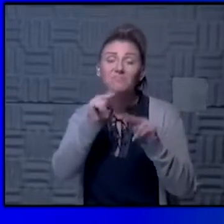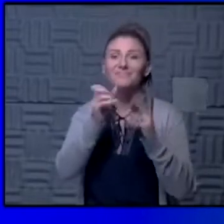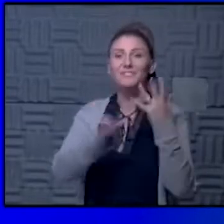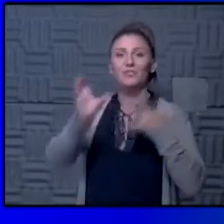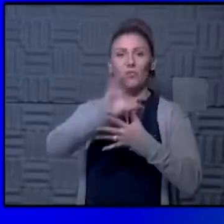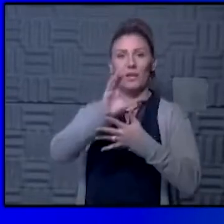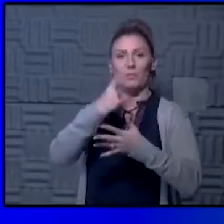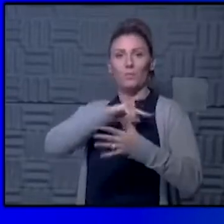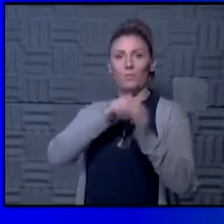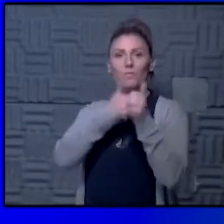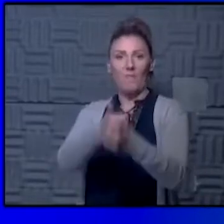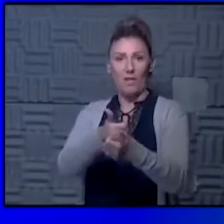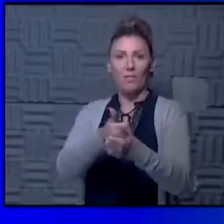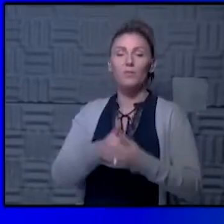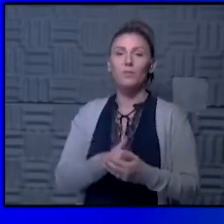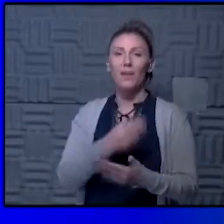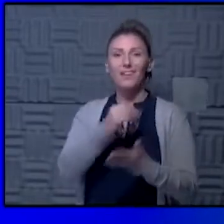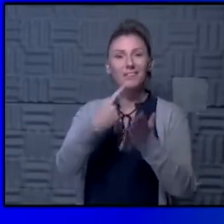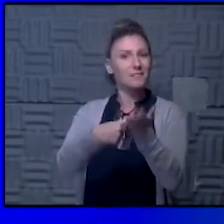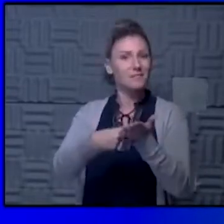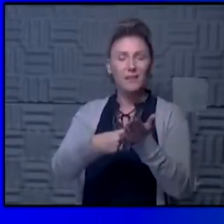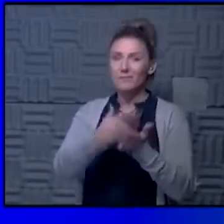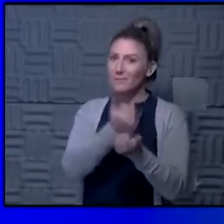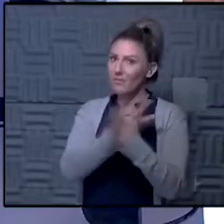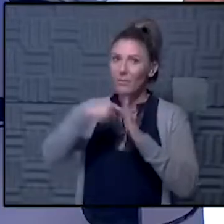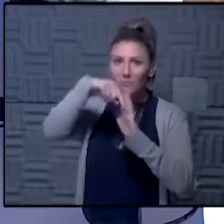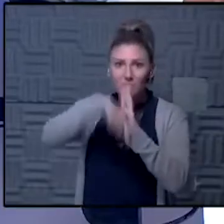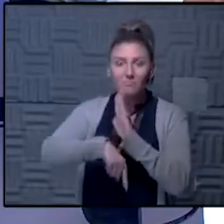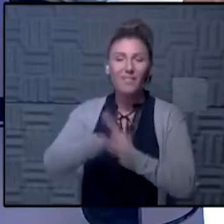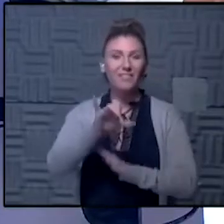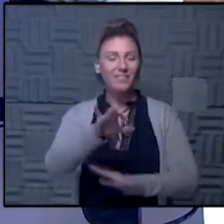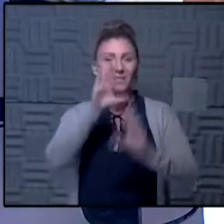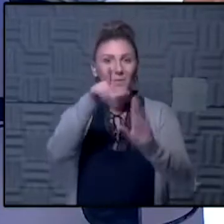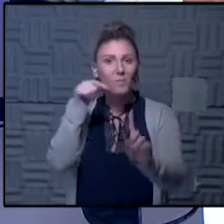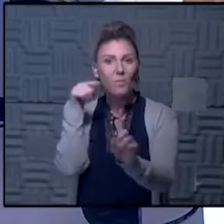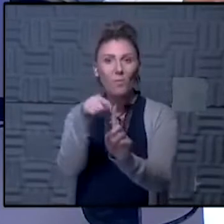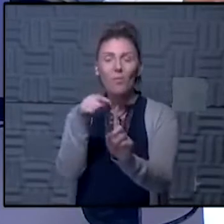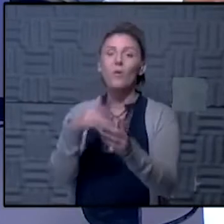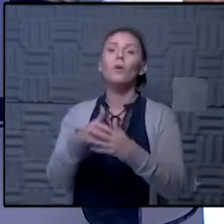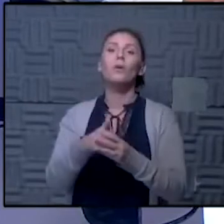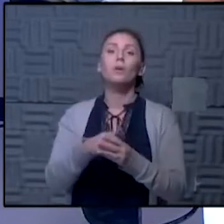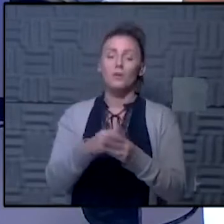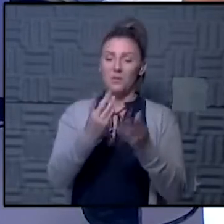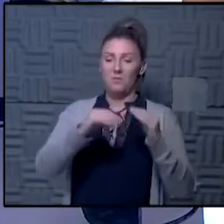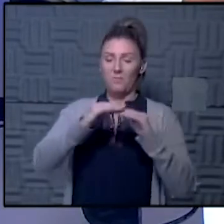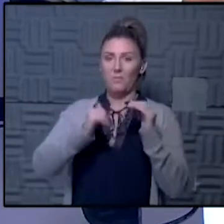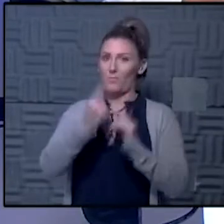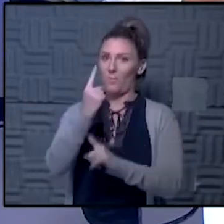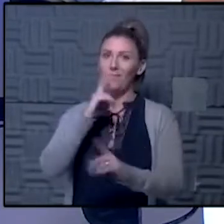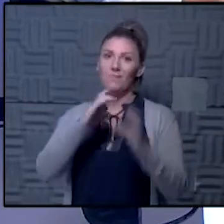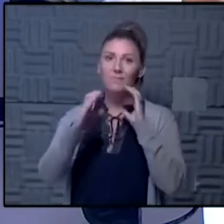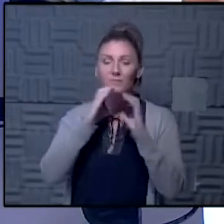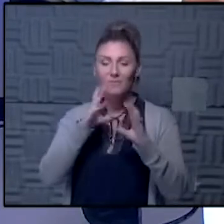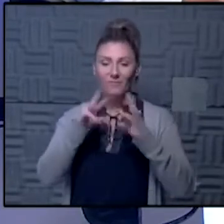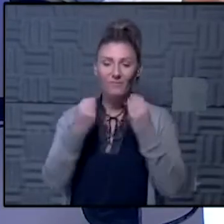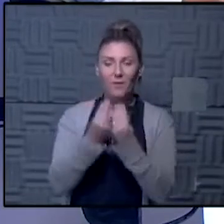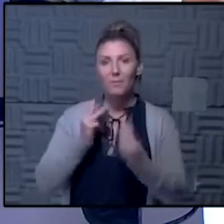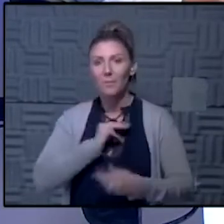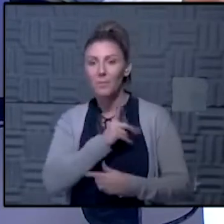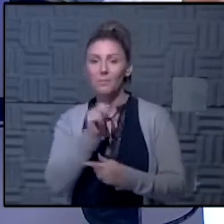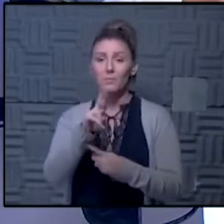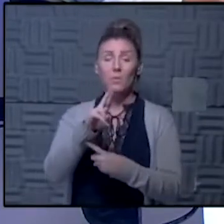criteria that we go off of, and it discusses all of that. So. And that's a great point, Dana. I've had more than one conversation with family members or